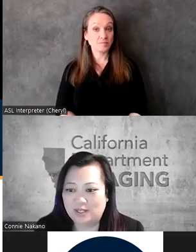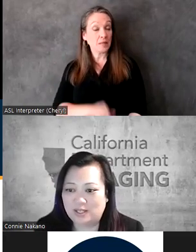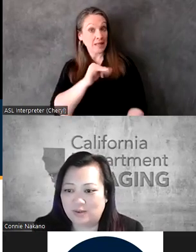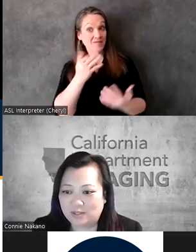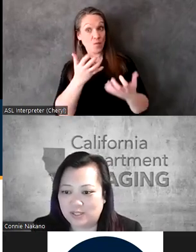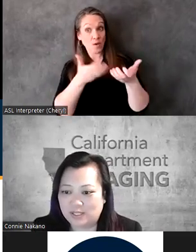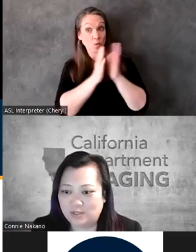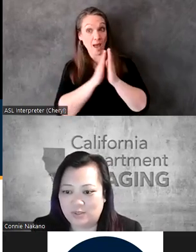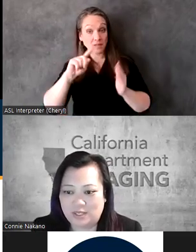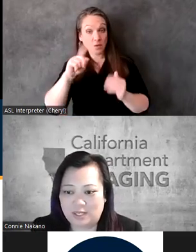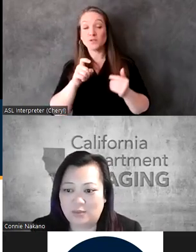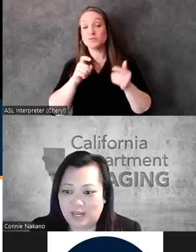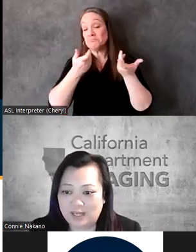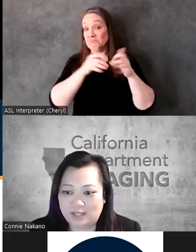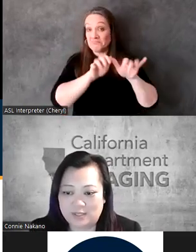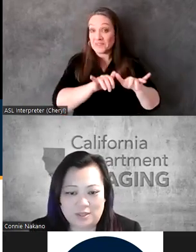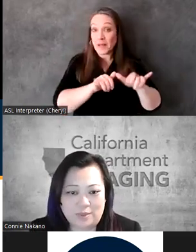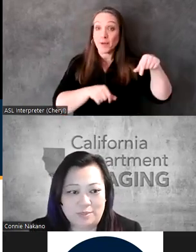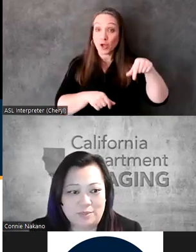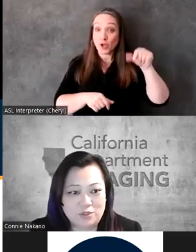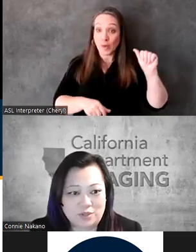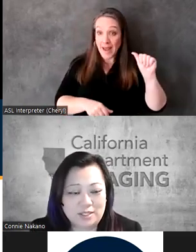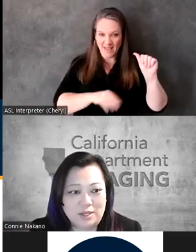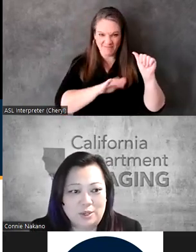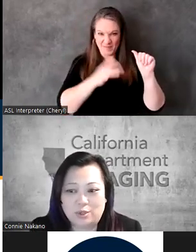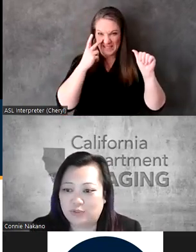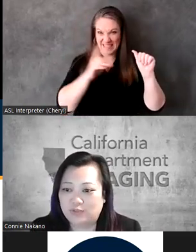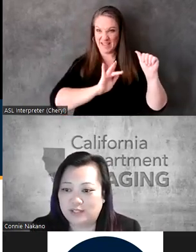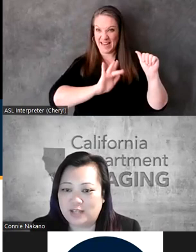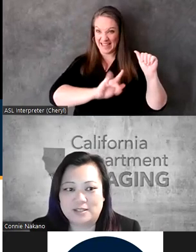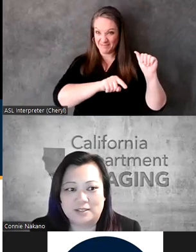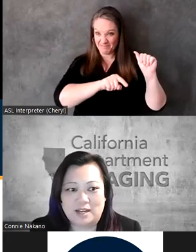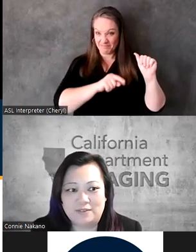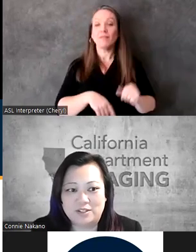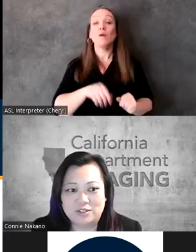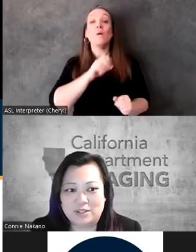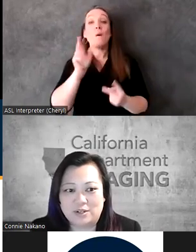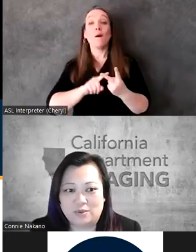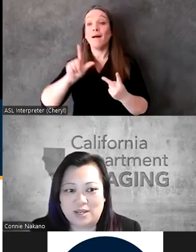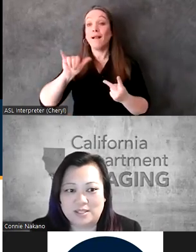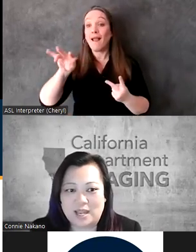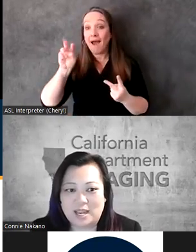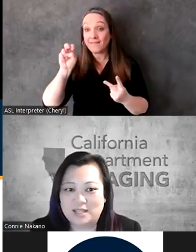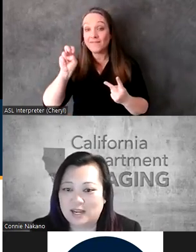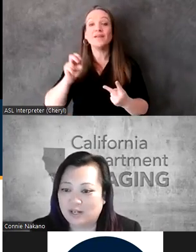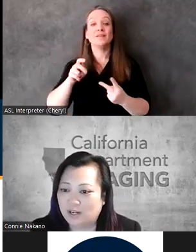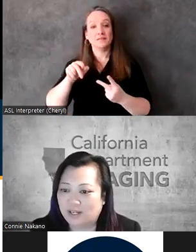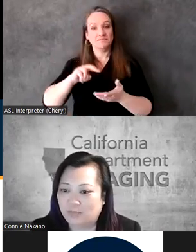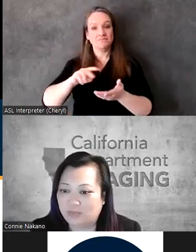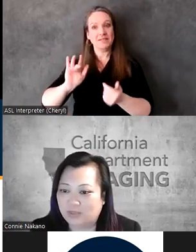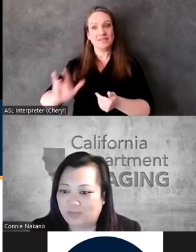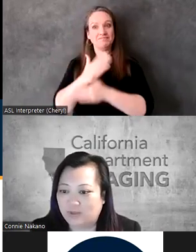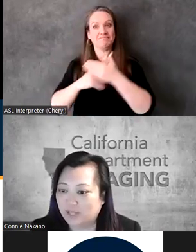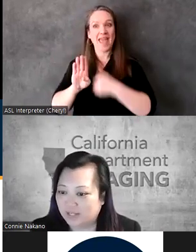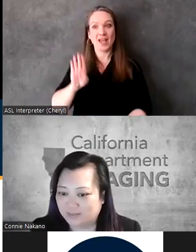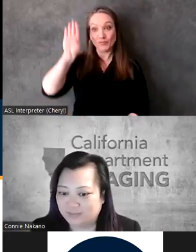you can either enter it into the Q&A that you see at the bottom of your screen, or if you'd like to ask it live, just click on your raise hand icon and